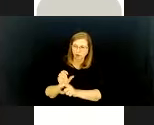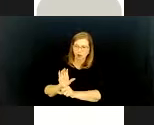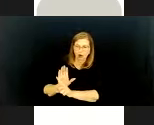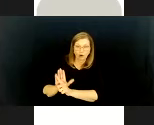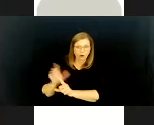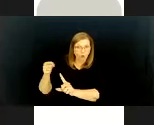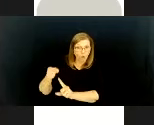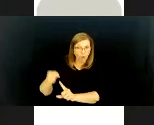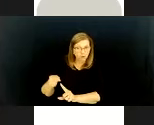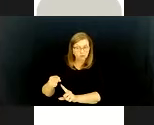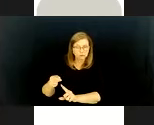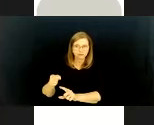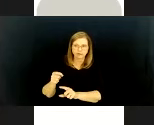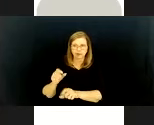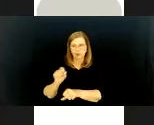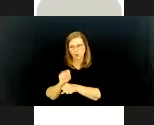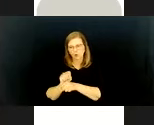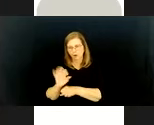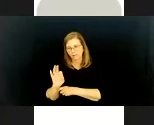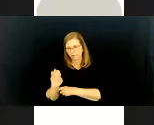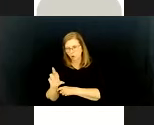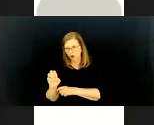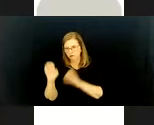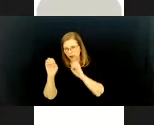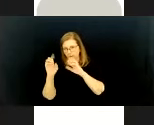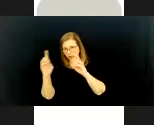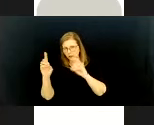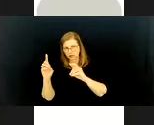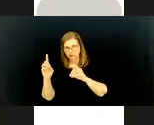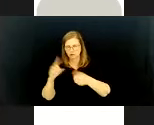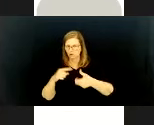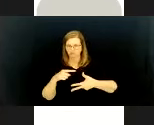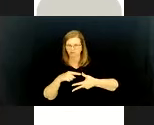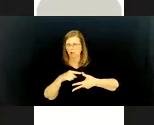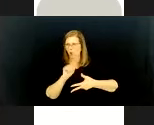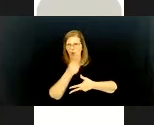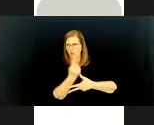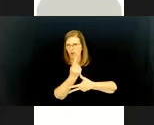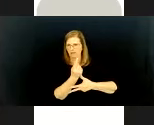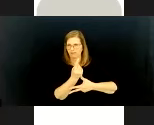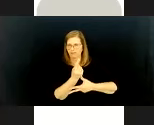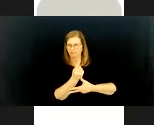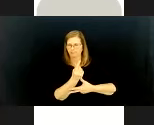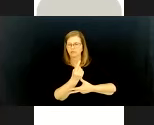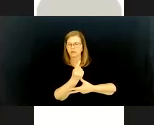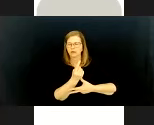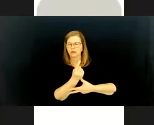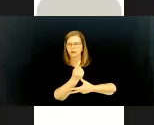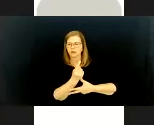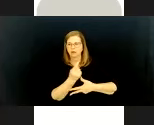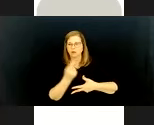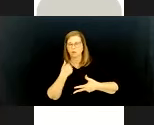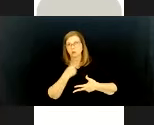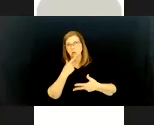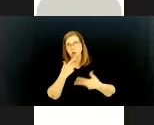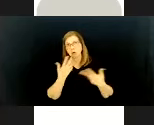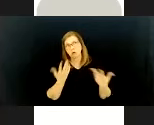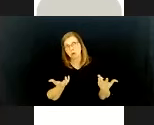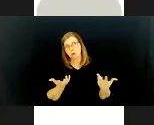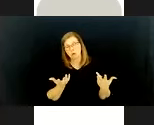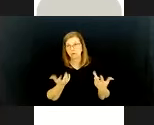goals, workforce and education goals, is the OK Career Guide. And so we say, feed two birds with one